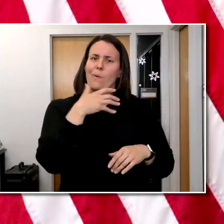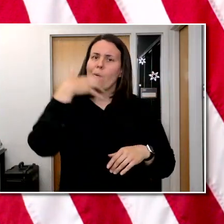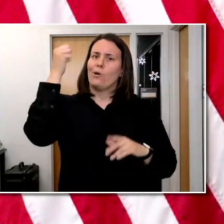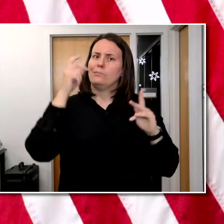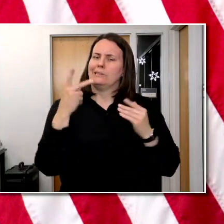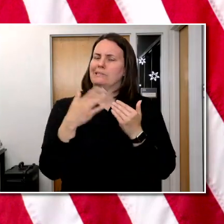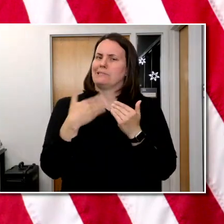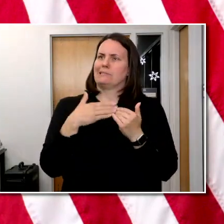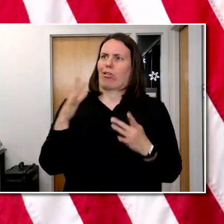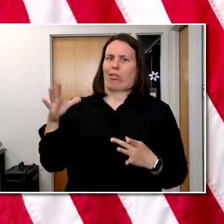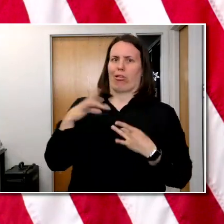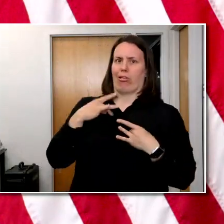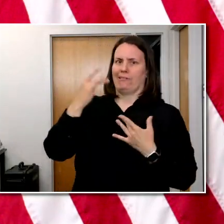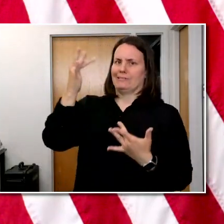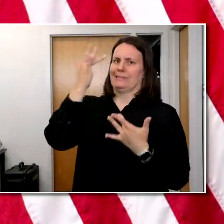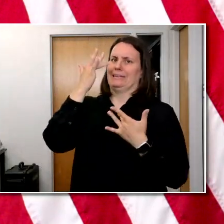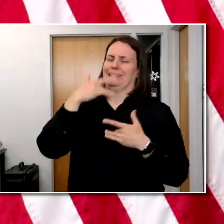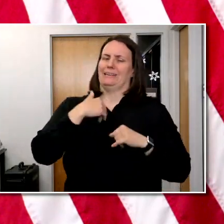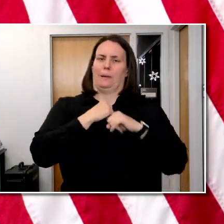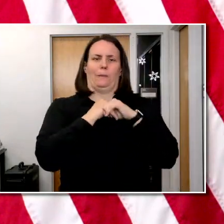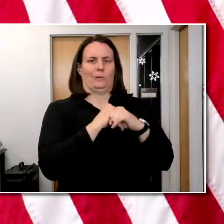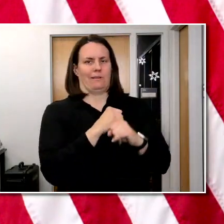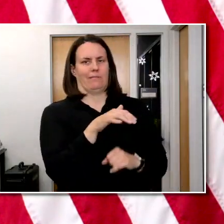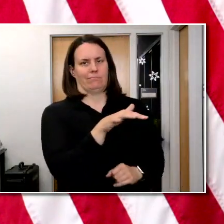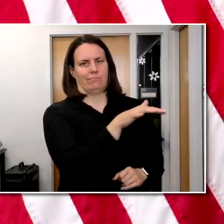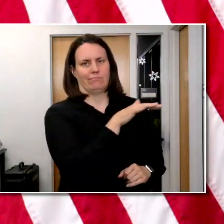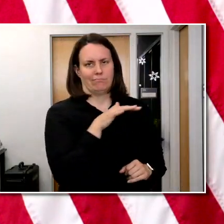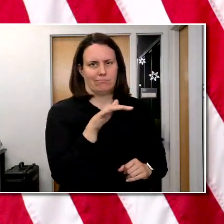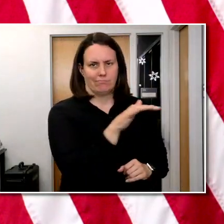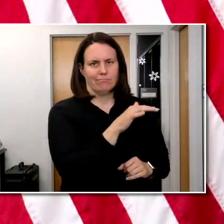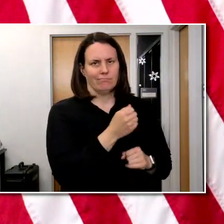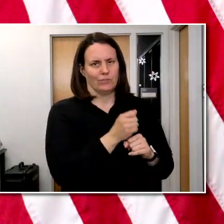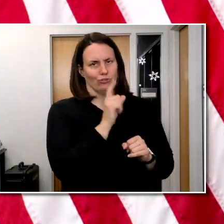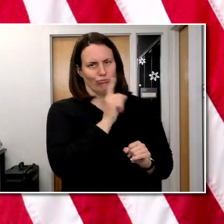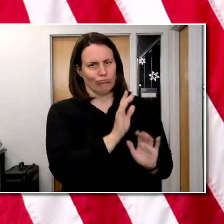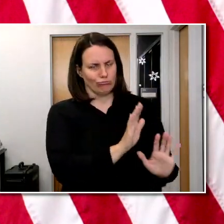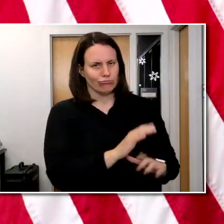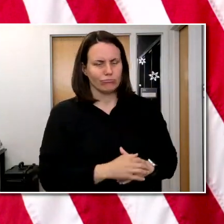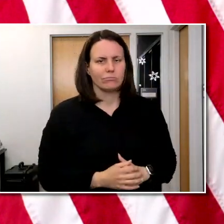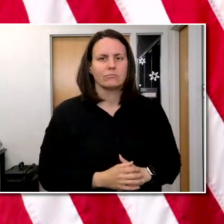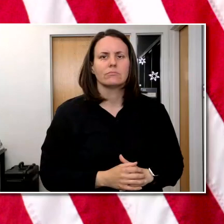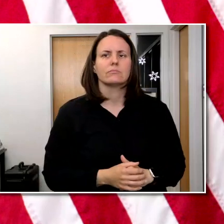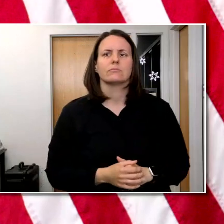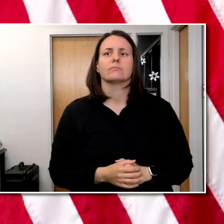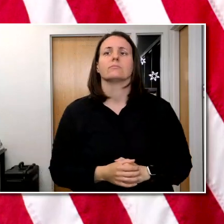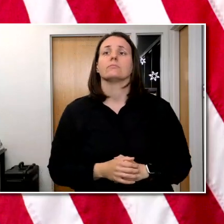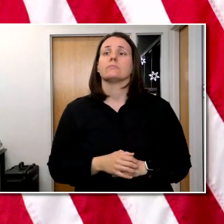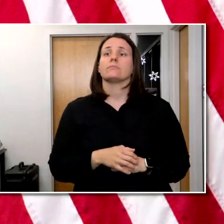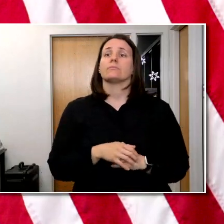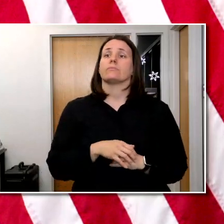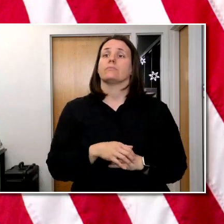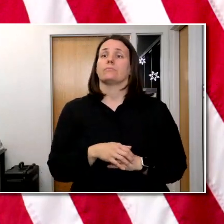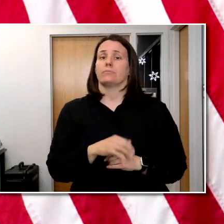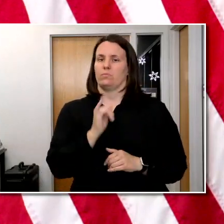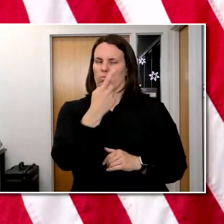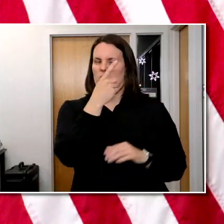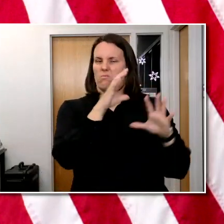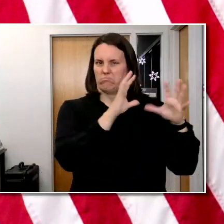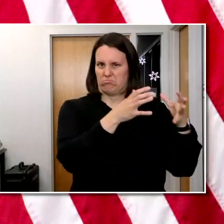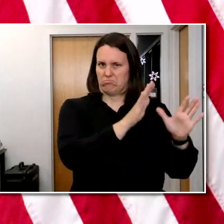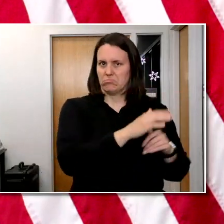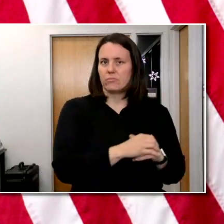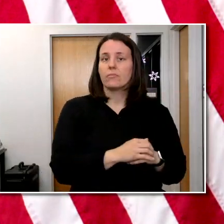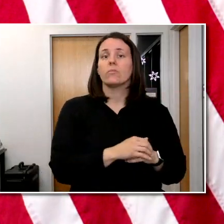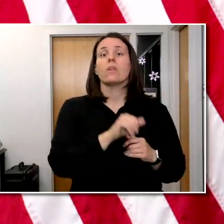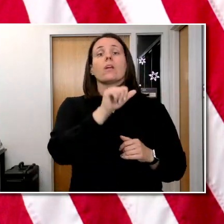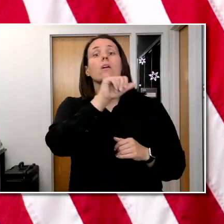want to assure that we are boxing out the virus in those places as well. In addition to long-term care, the kinds of places